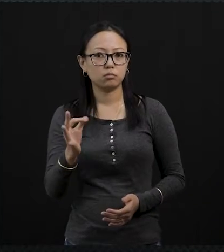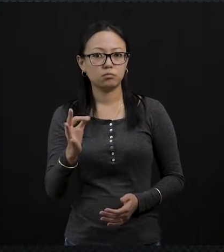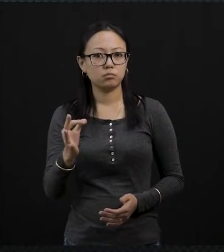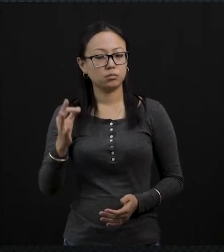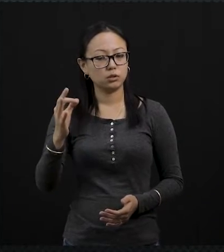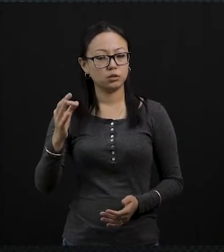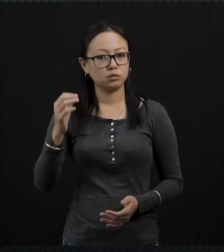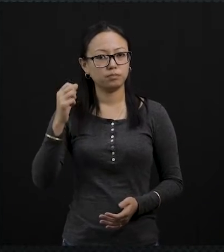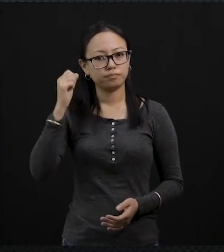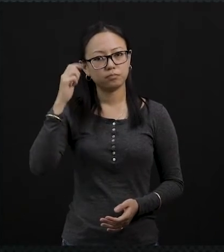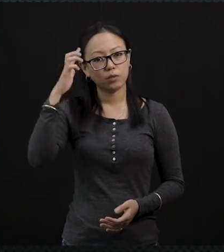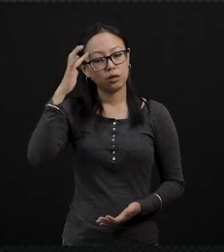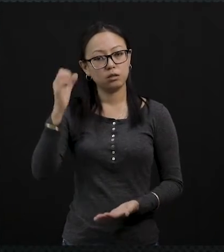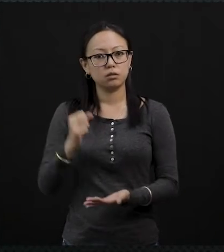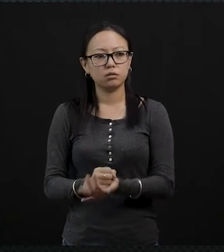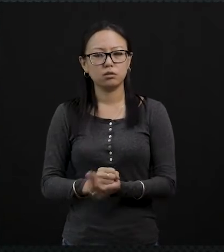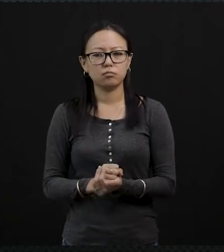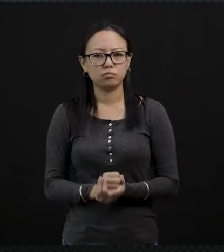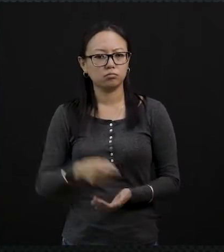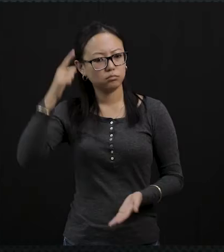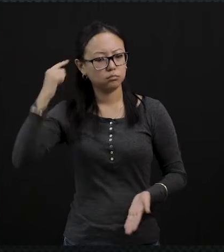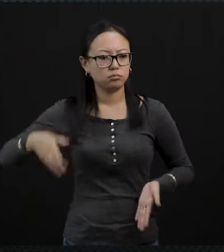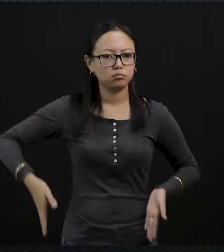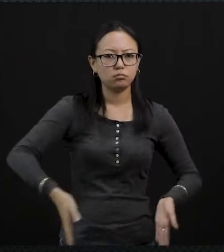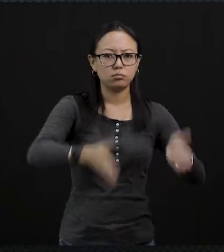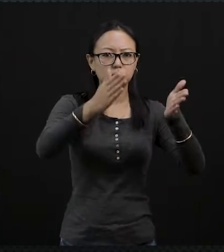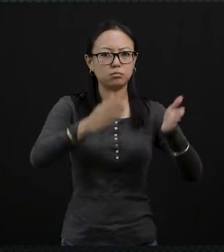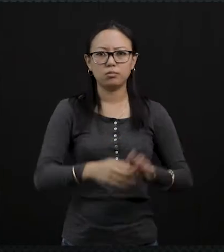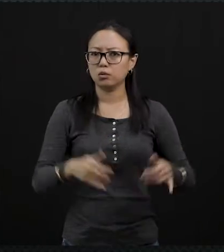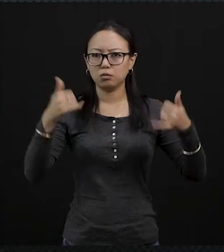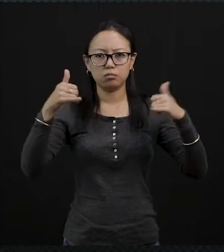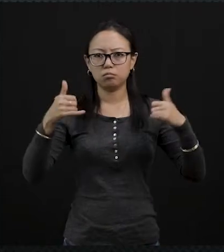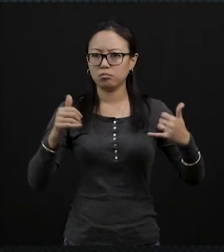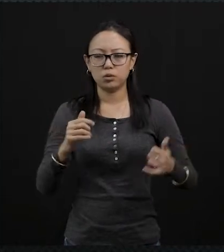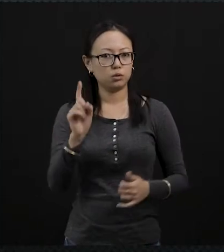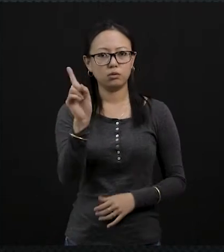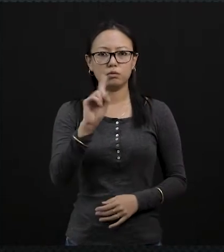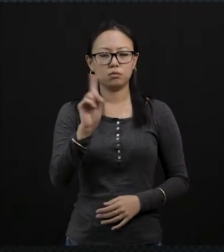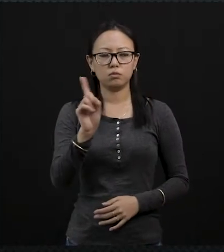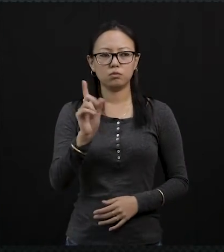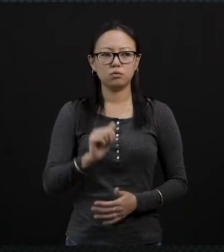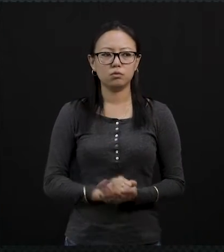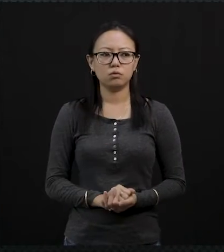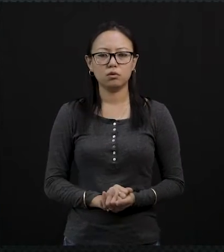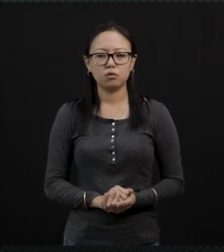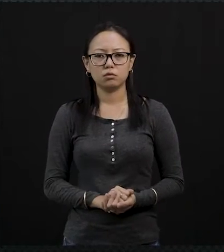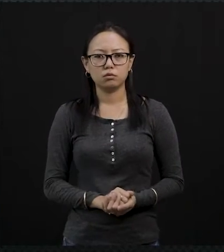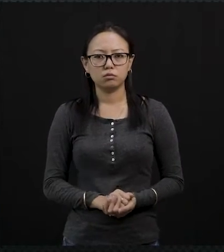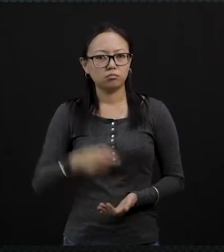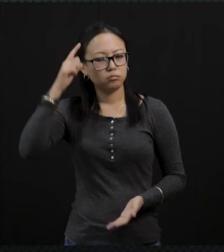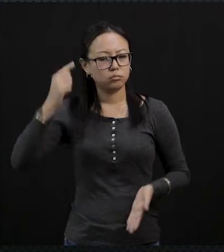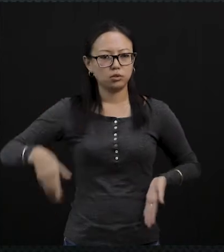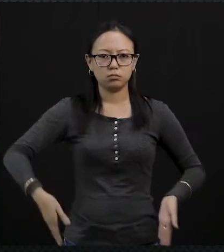rule is we should never play on the road. Okay students, do not play on the road.